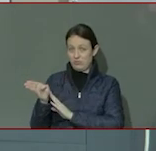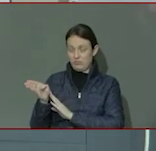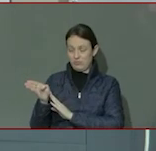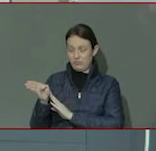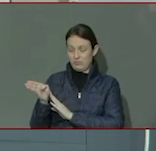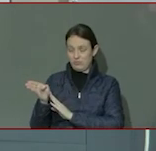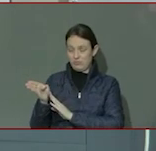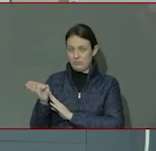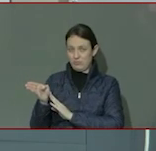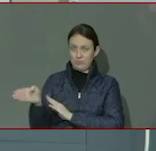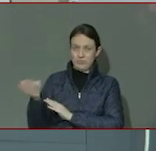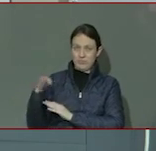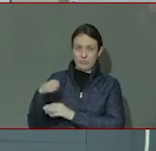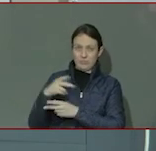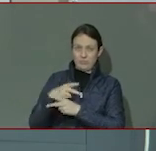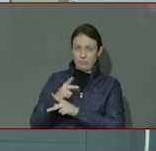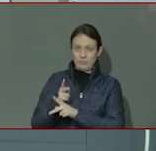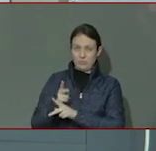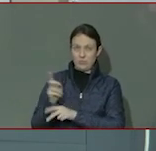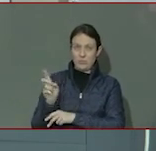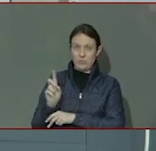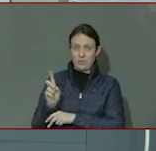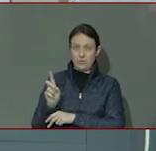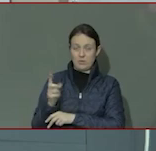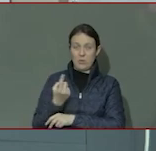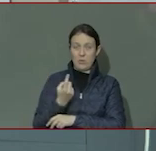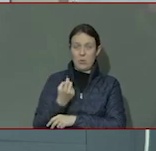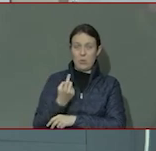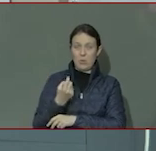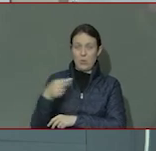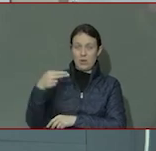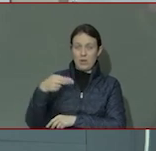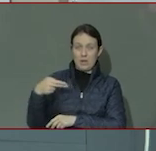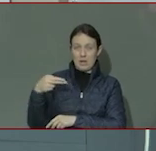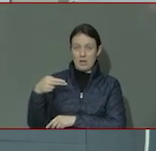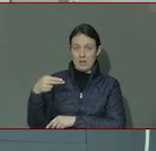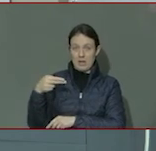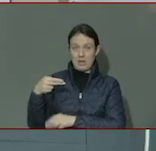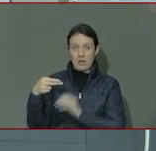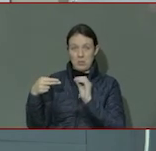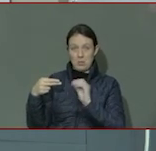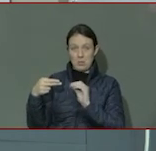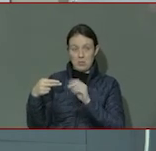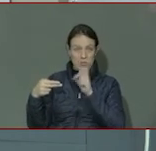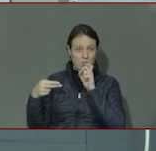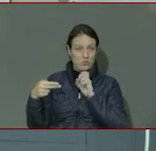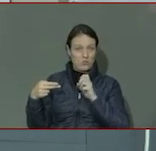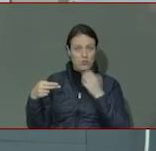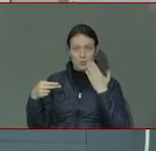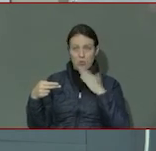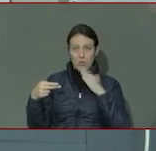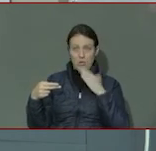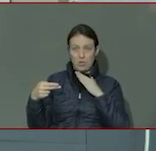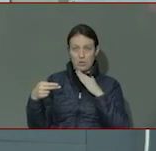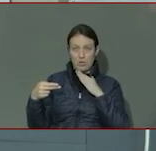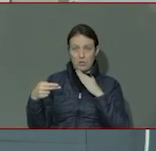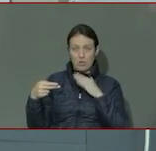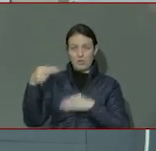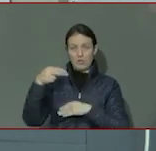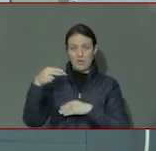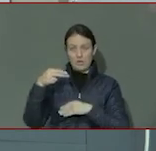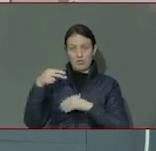So, in other words, there is one hydrogen still left, correct? Hydrogen is a positive charge,